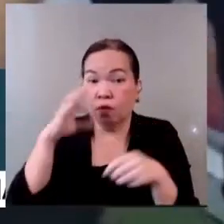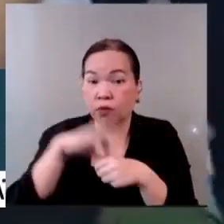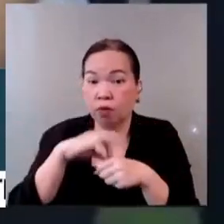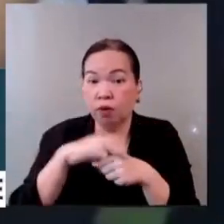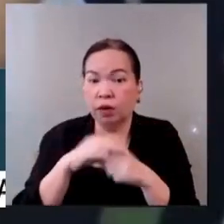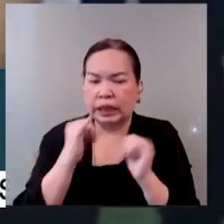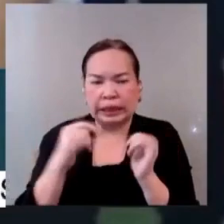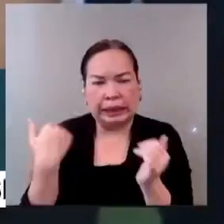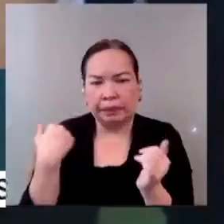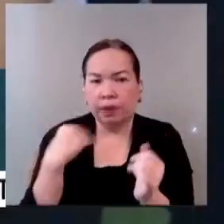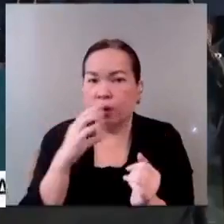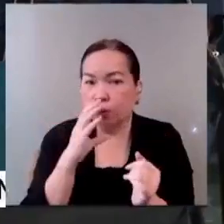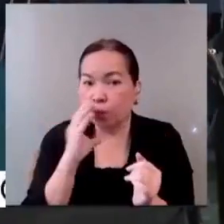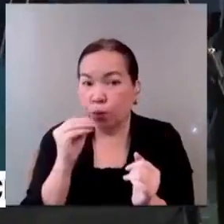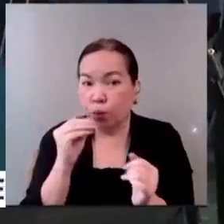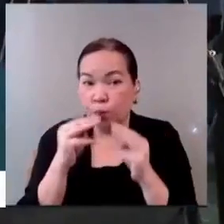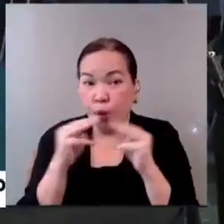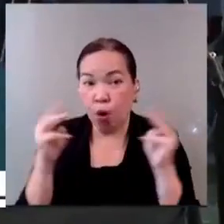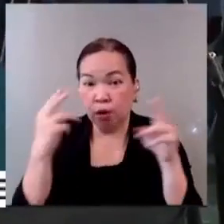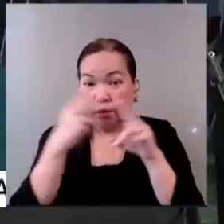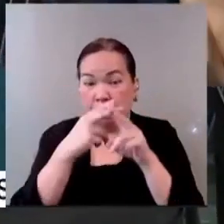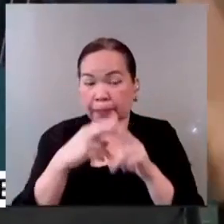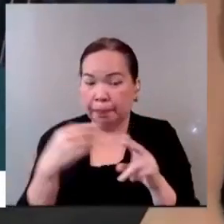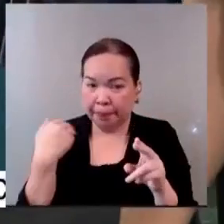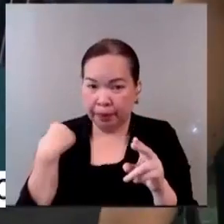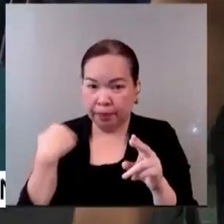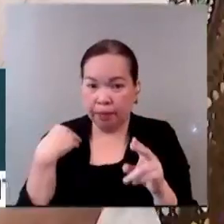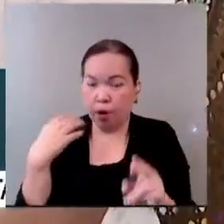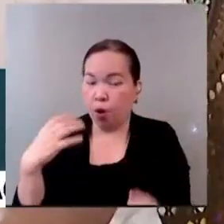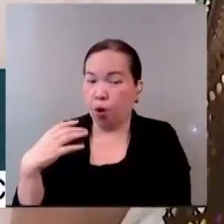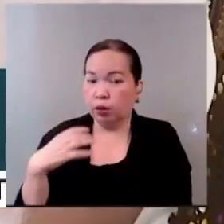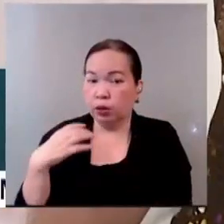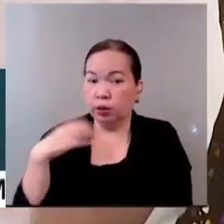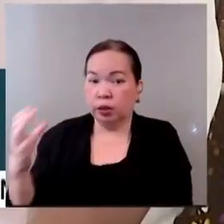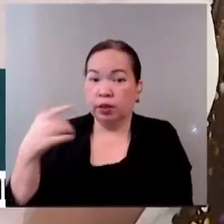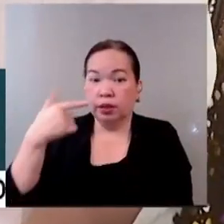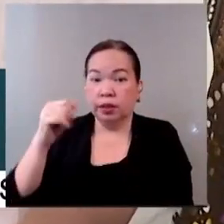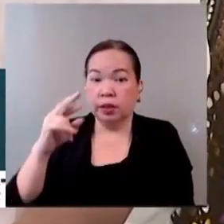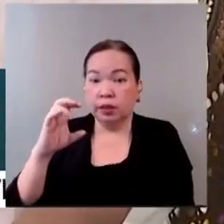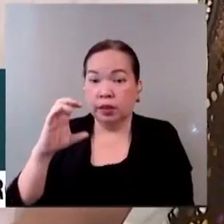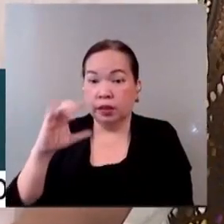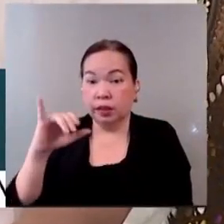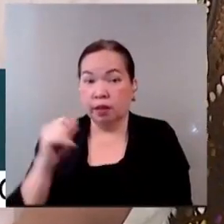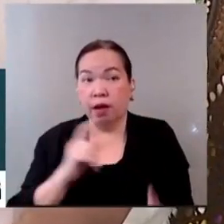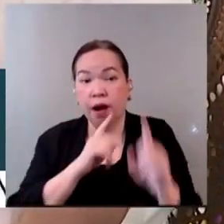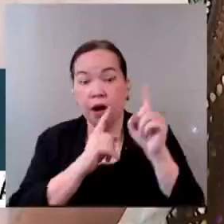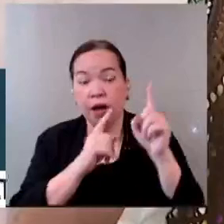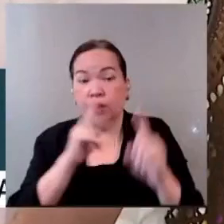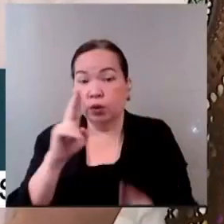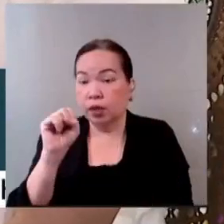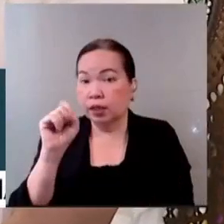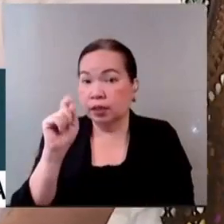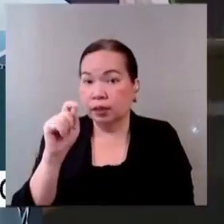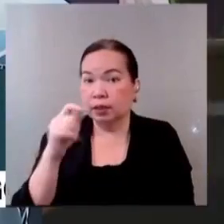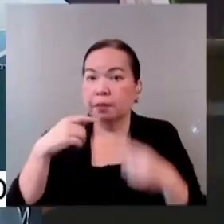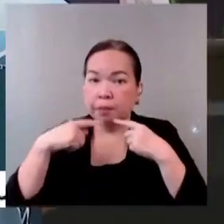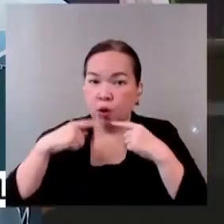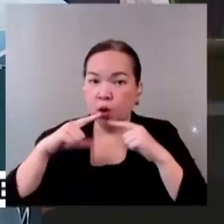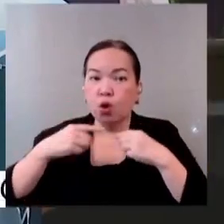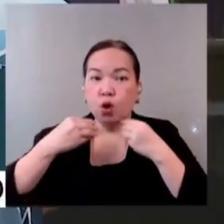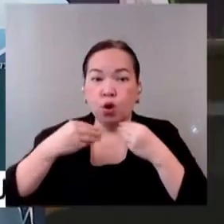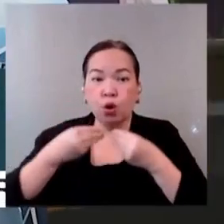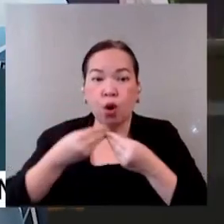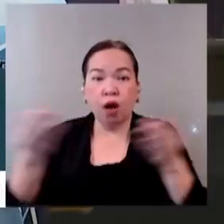be identified. Garcia and other COMELEC officials were at USC for the Register Anywhere program. Under the said program, the poll